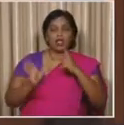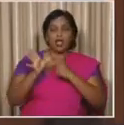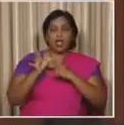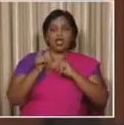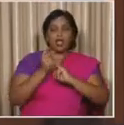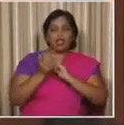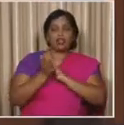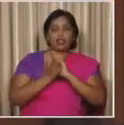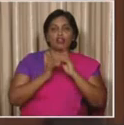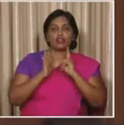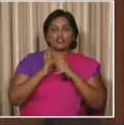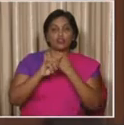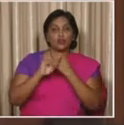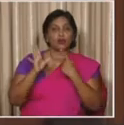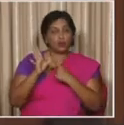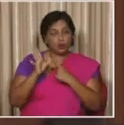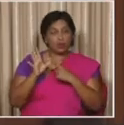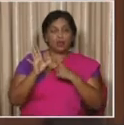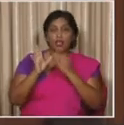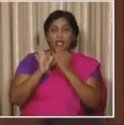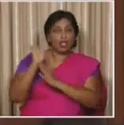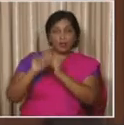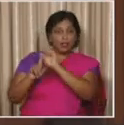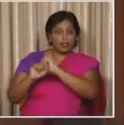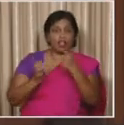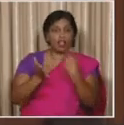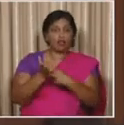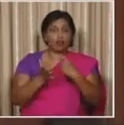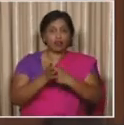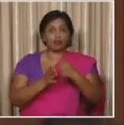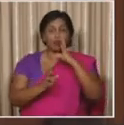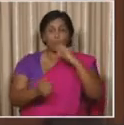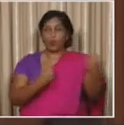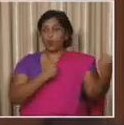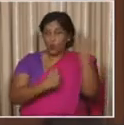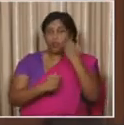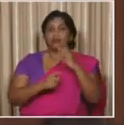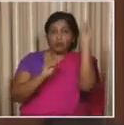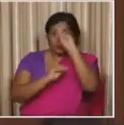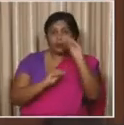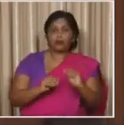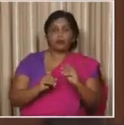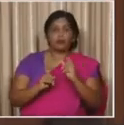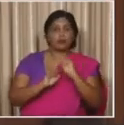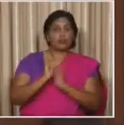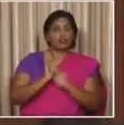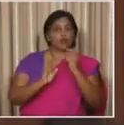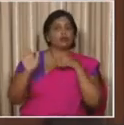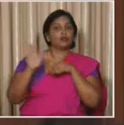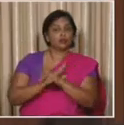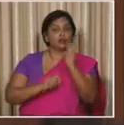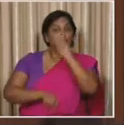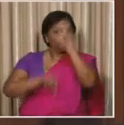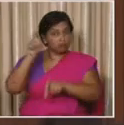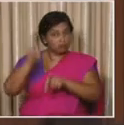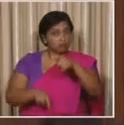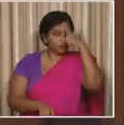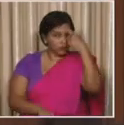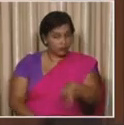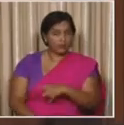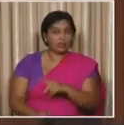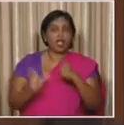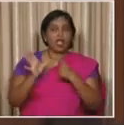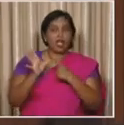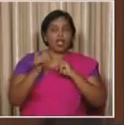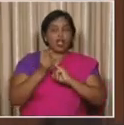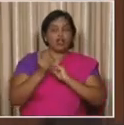priyanta rajyamathuma naththam me rohita abeyagunawardena kena mantriwara mata pahara denawa mekata agamathumage karyalaya inna niladarin saakshi ashoka